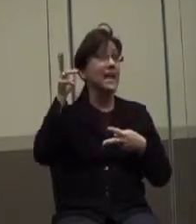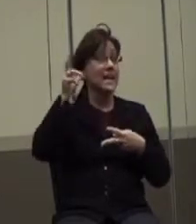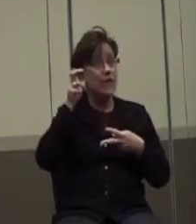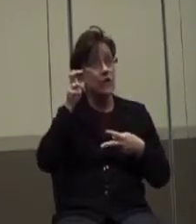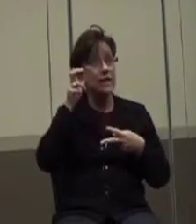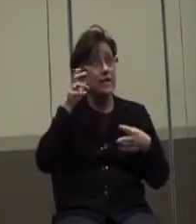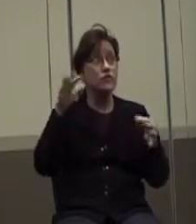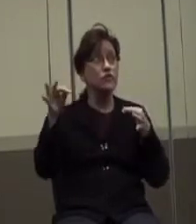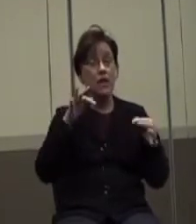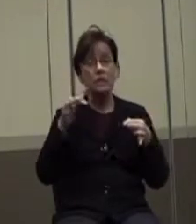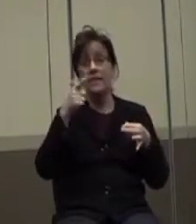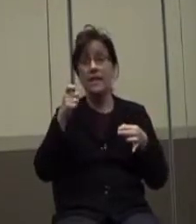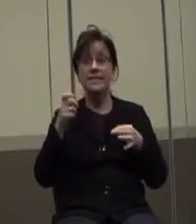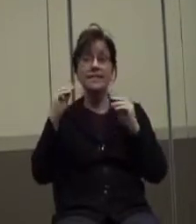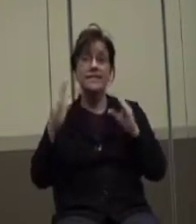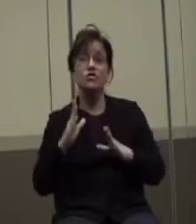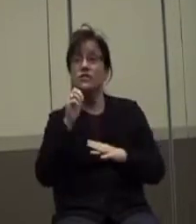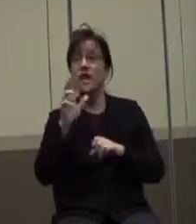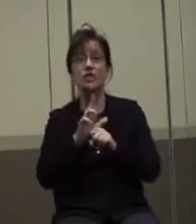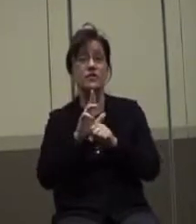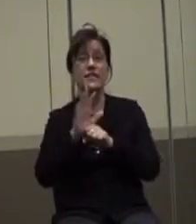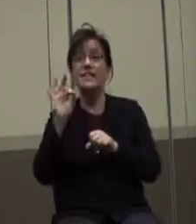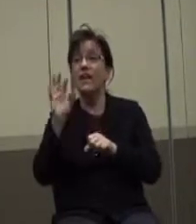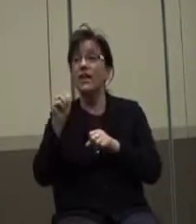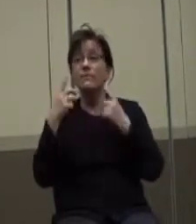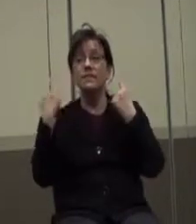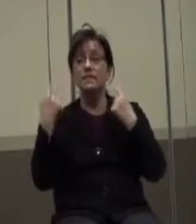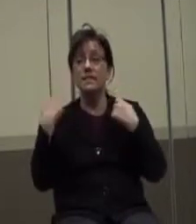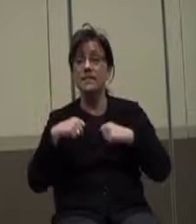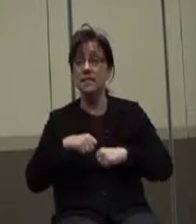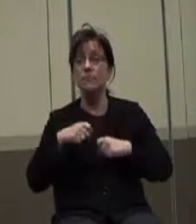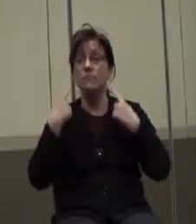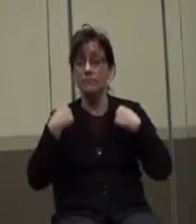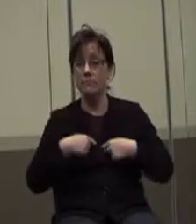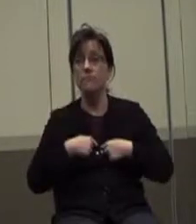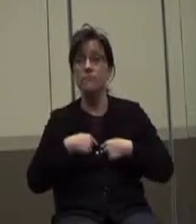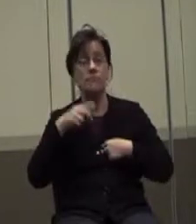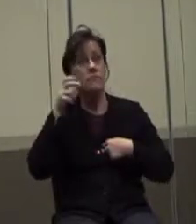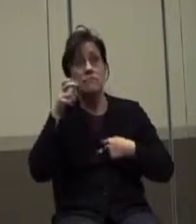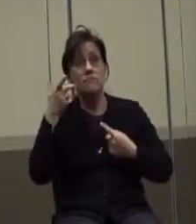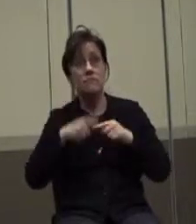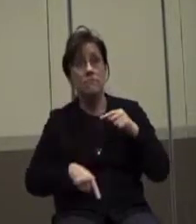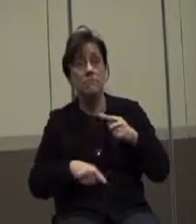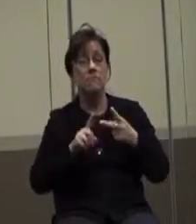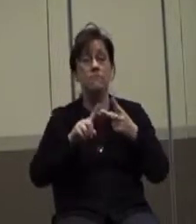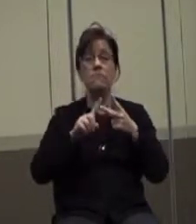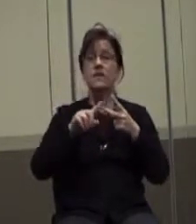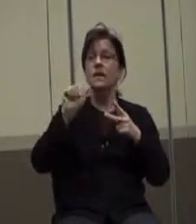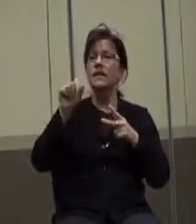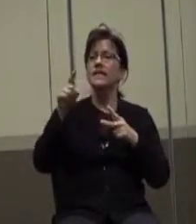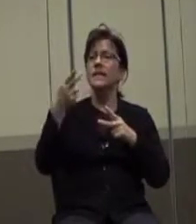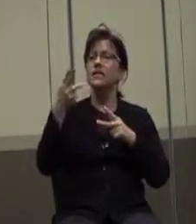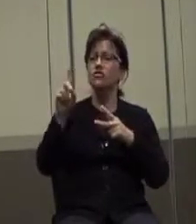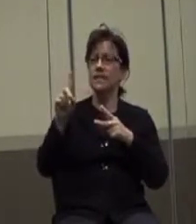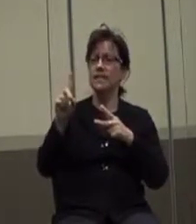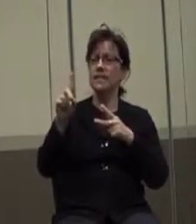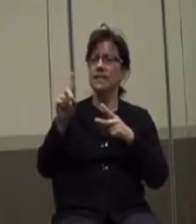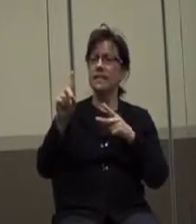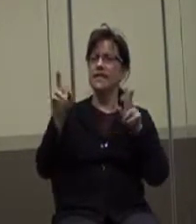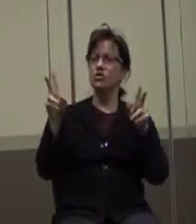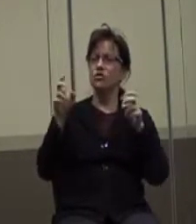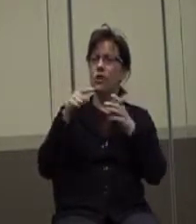the directions in terms of what's going on. The teacher's not using the FM. She's got the hearing impairment. Second, she's got the ADHD issue playing in there,